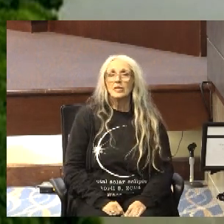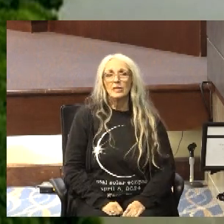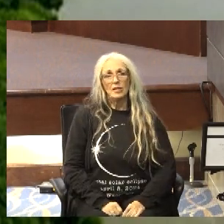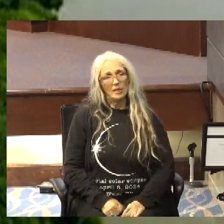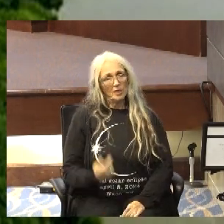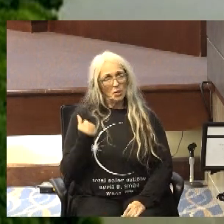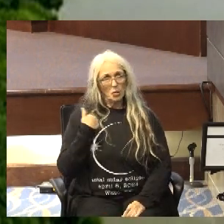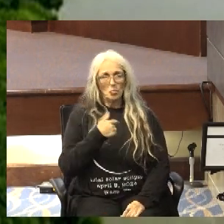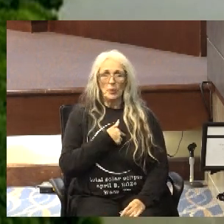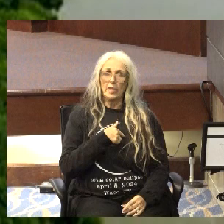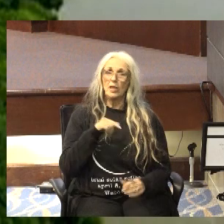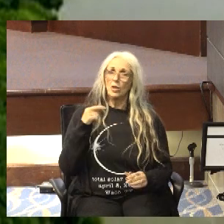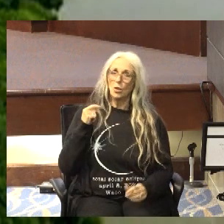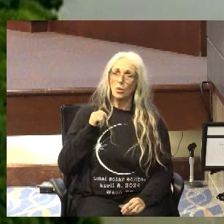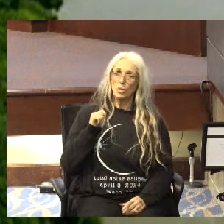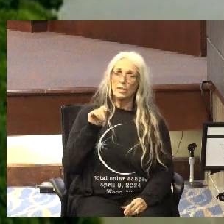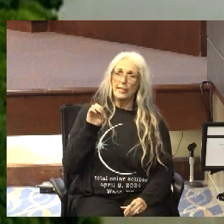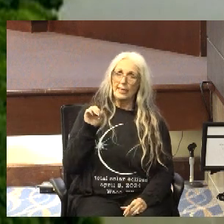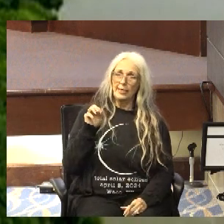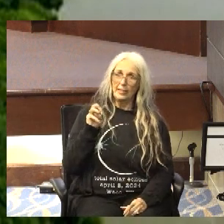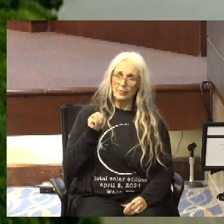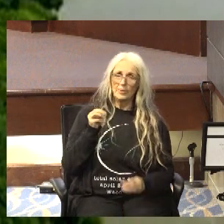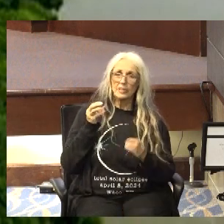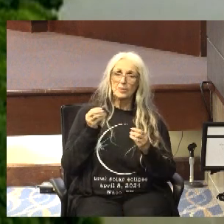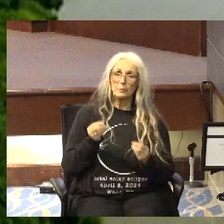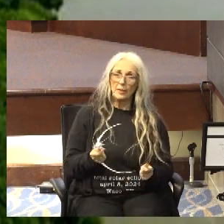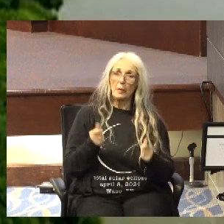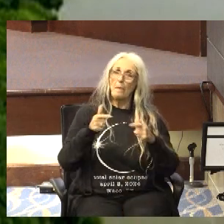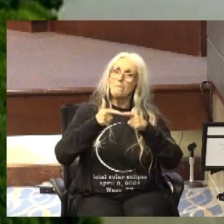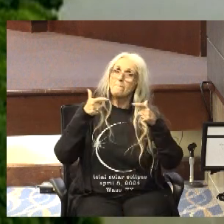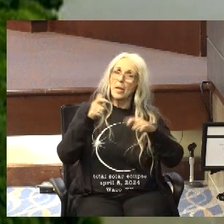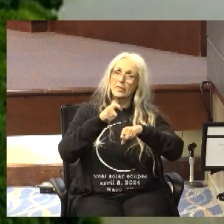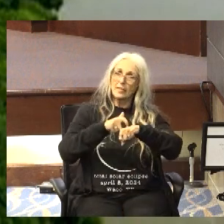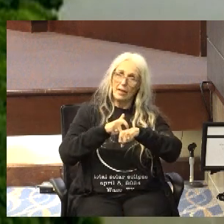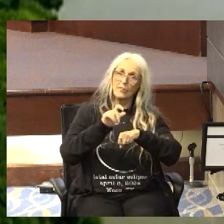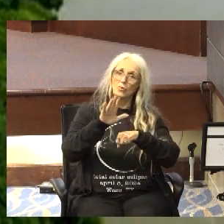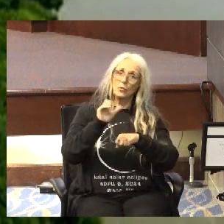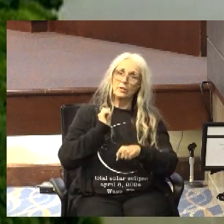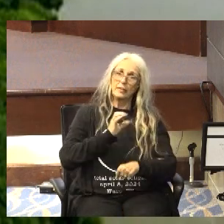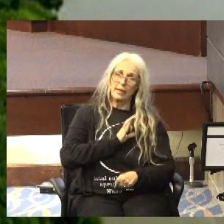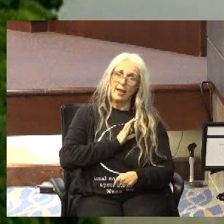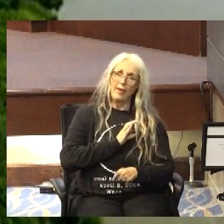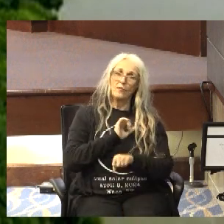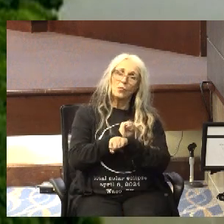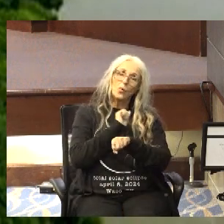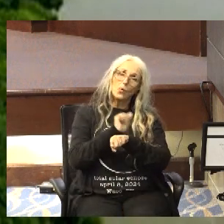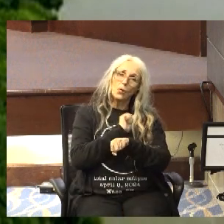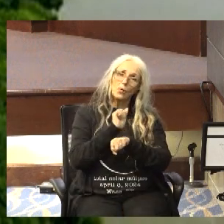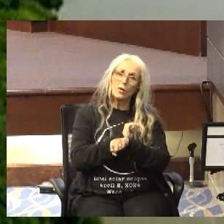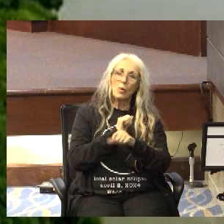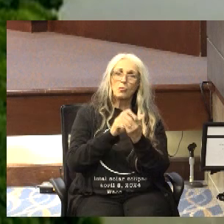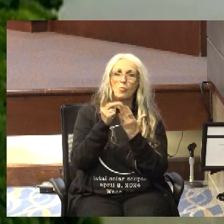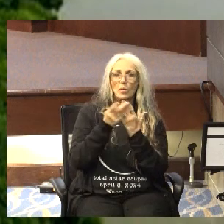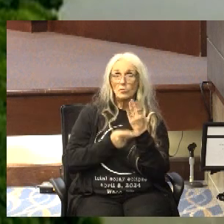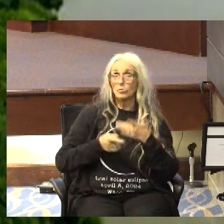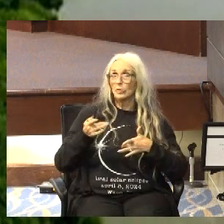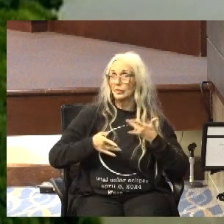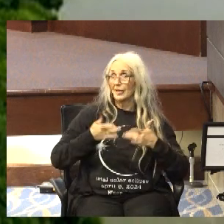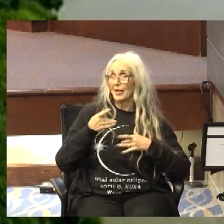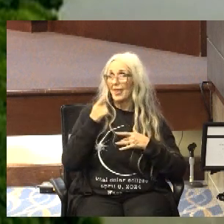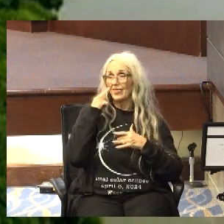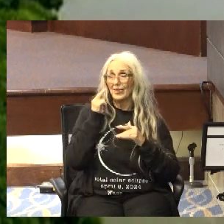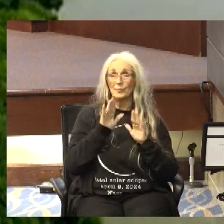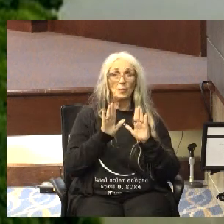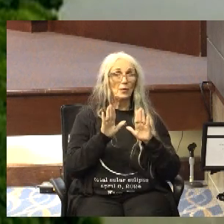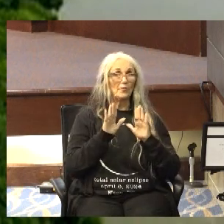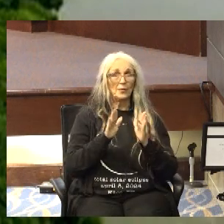I and our team, have spent a lot of time with your staff working on a project that we are really excited about. I think it's going to be great for the city of